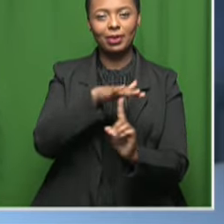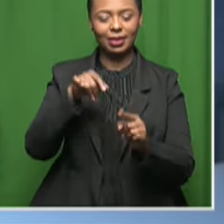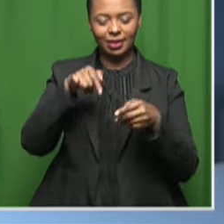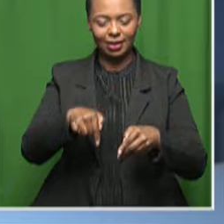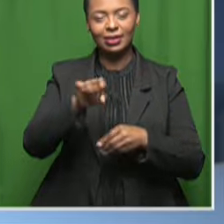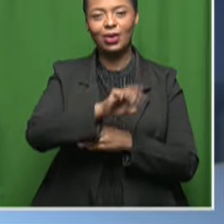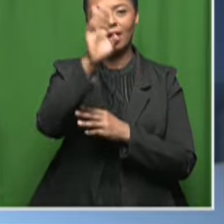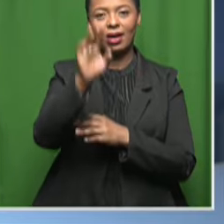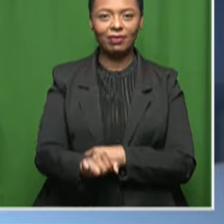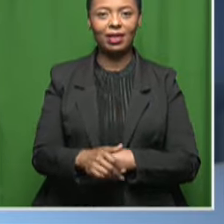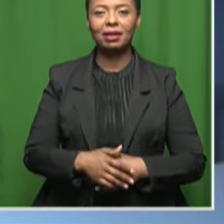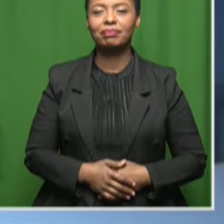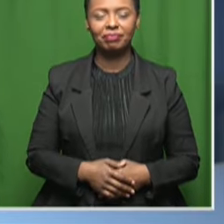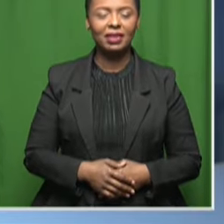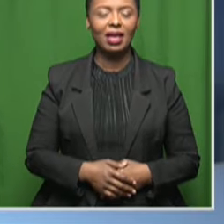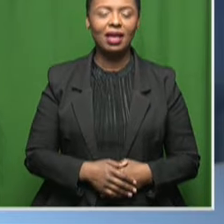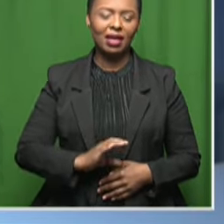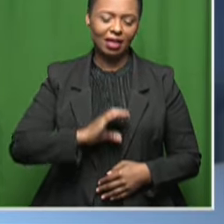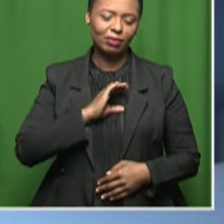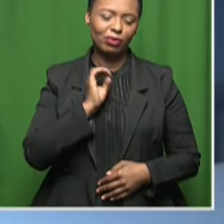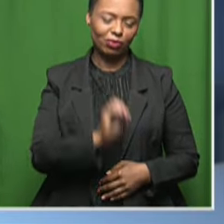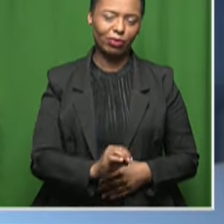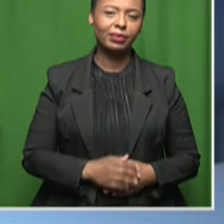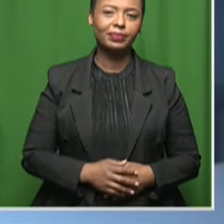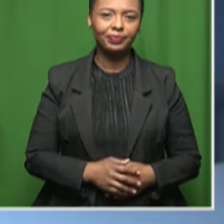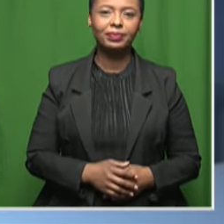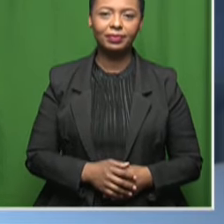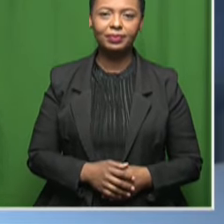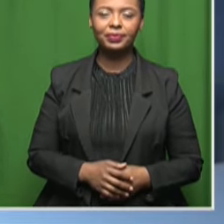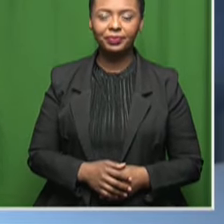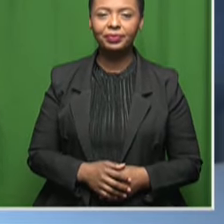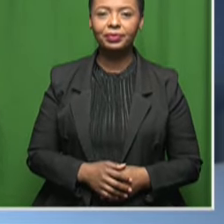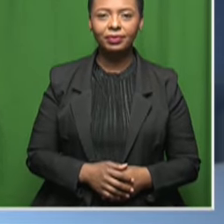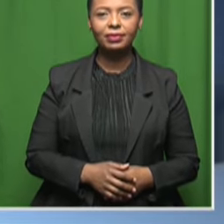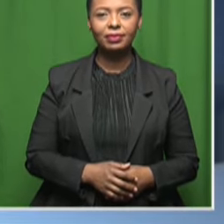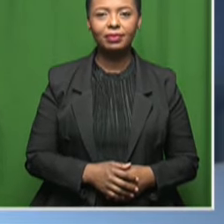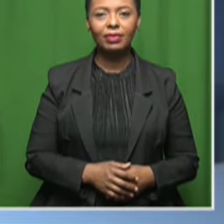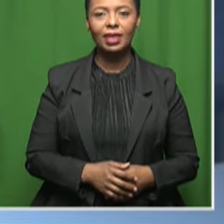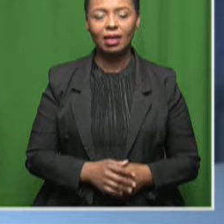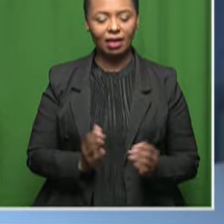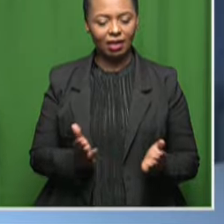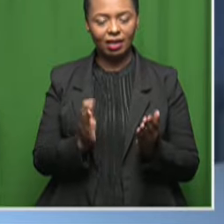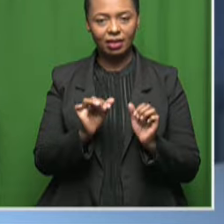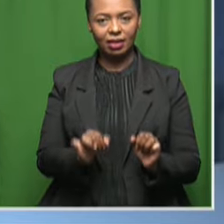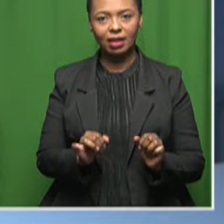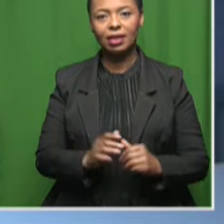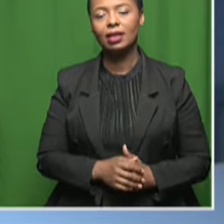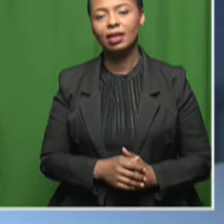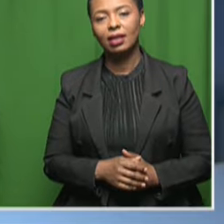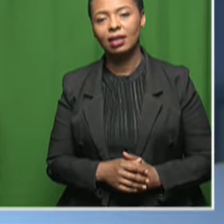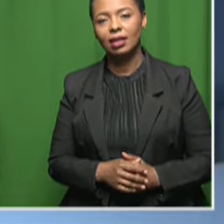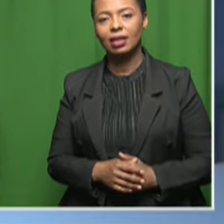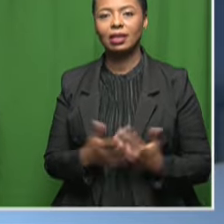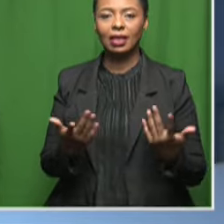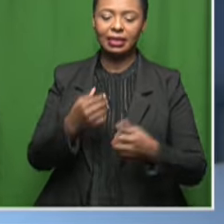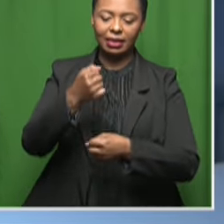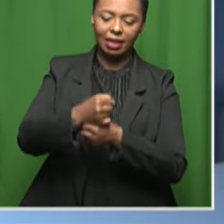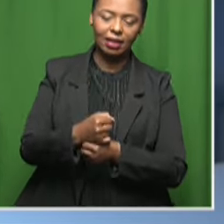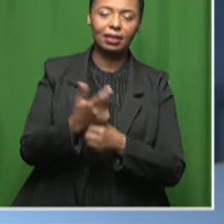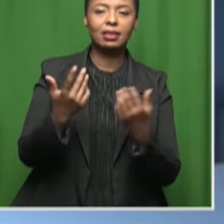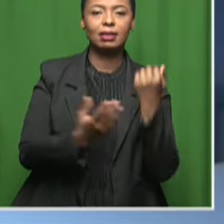very, very encouraging. We're out of the grey list. We've been upgraded by Standard & Poor.